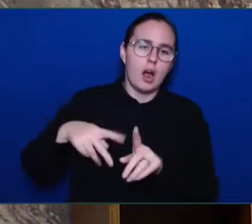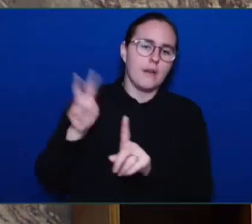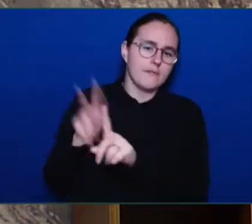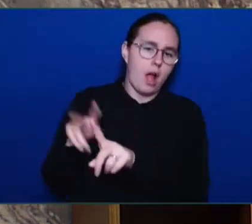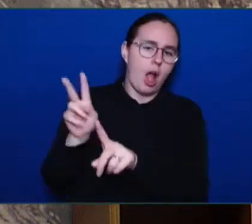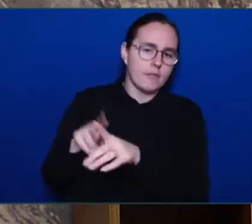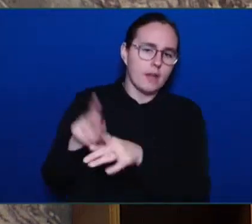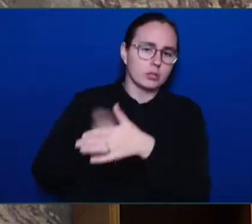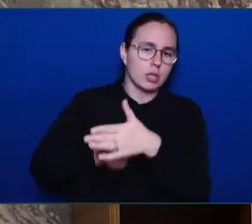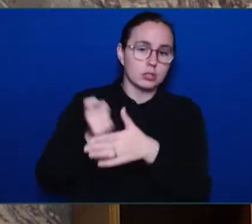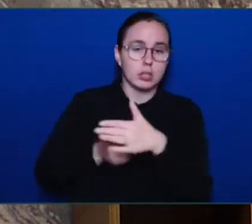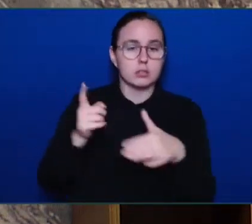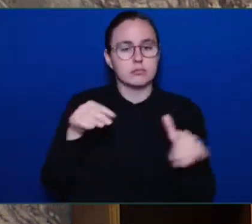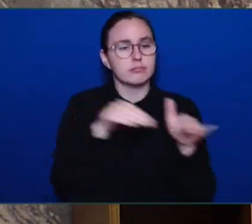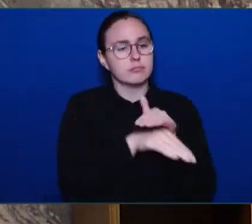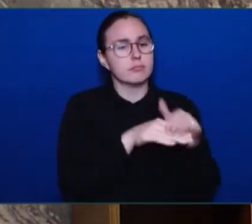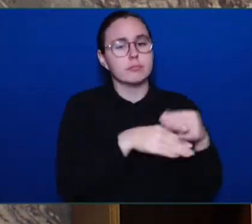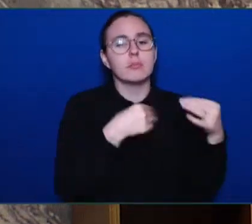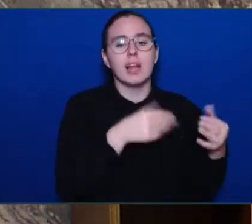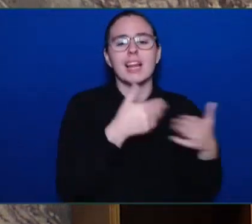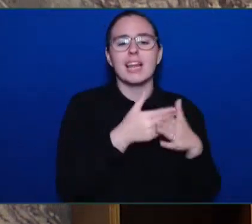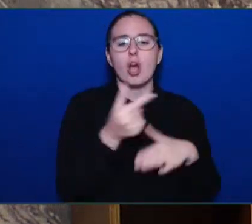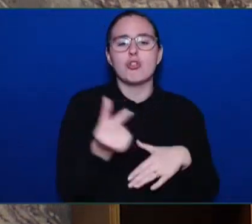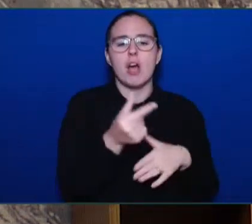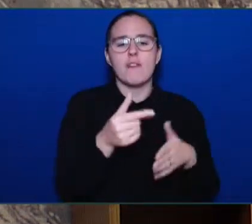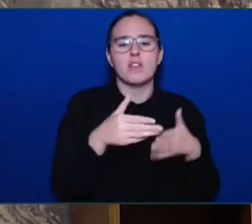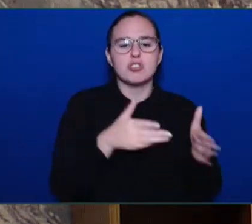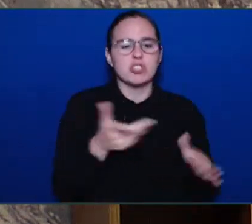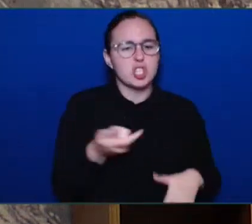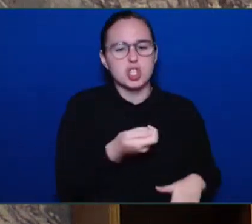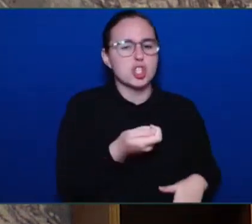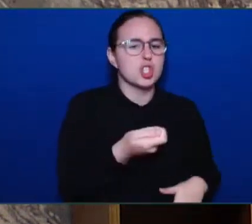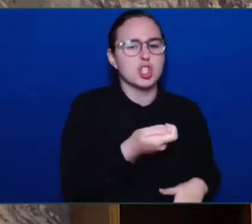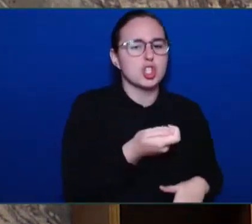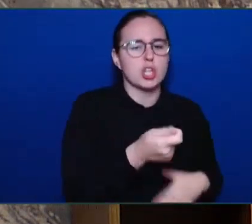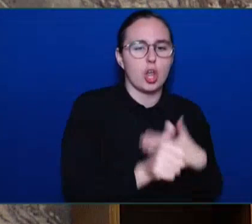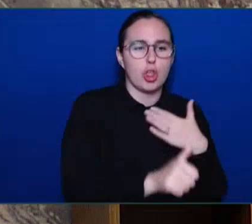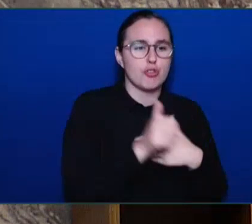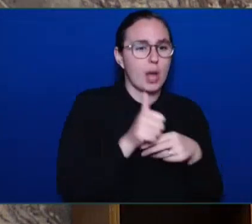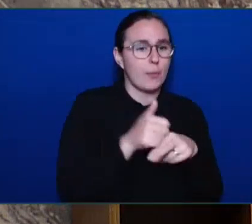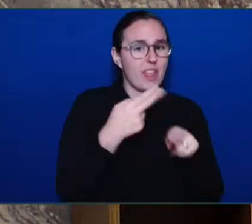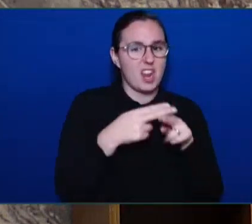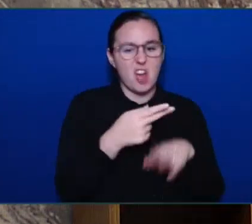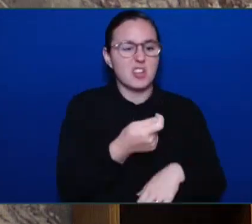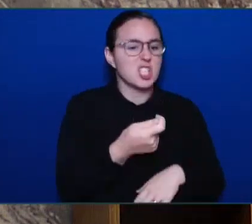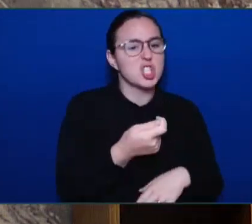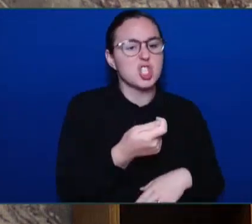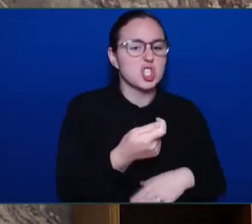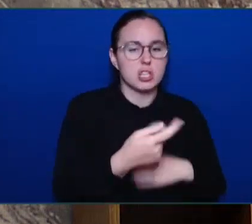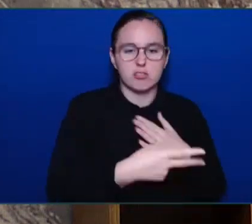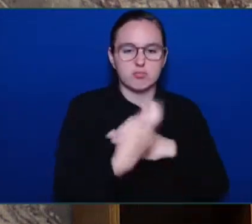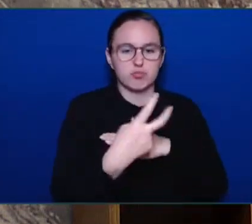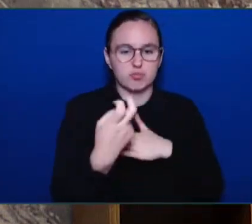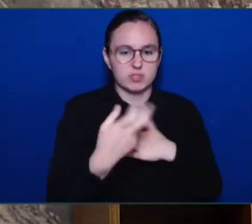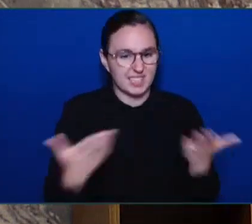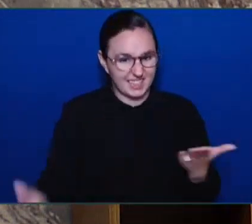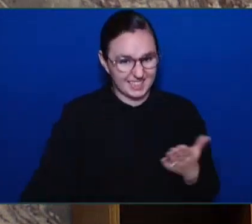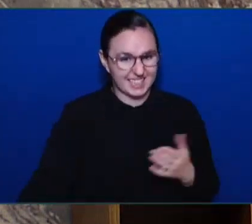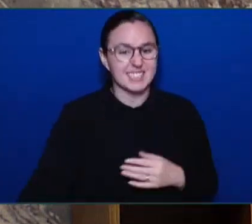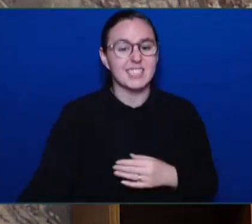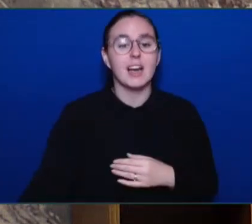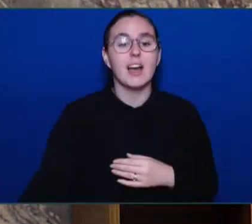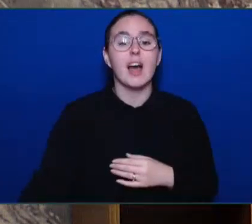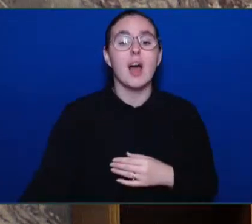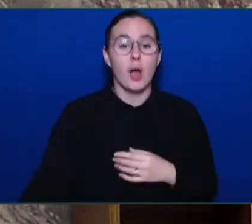Sergeant Mario Mastrupieri of the VPD says, and I quote, "In Vancouver, we continue to see an alarming trend of repeat offenders and people